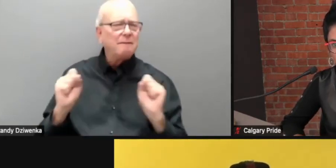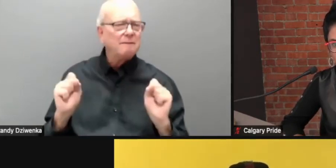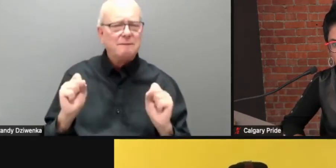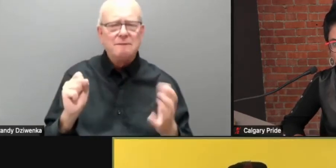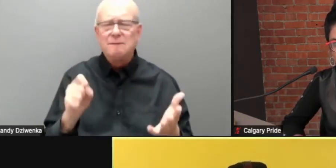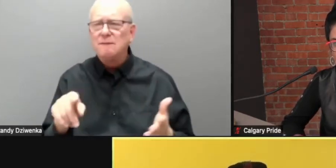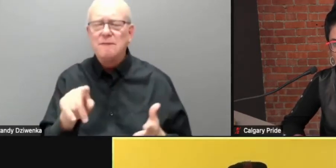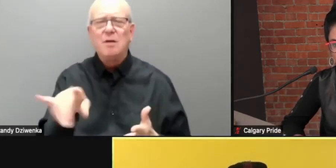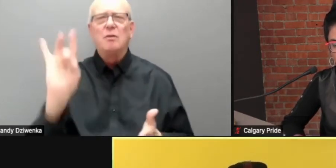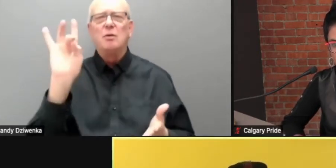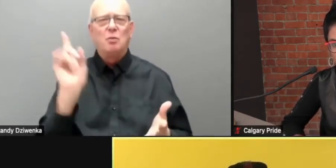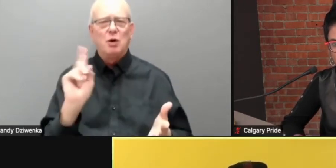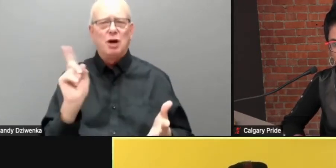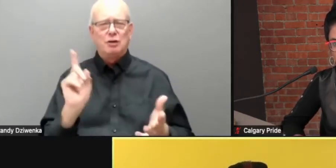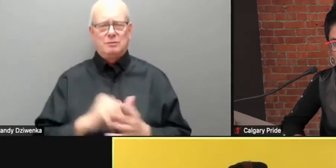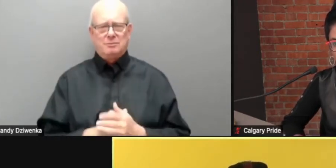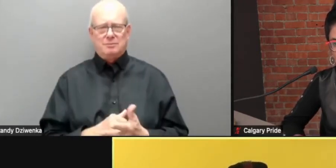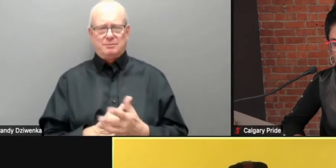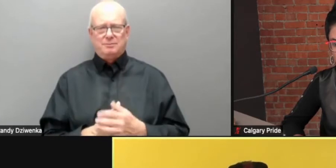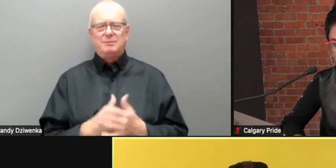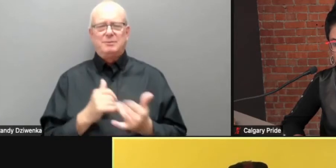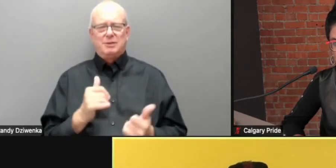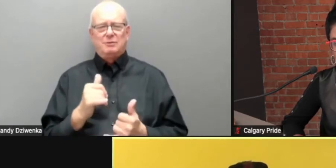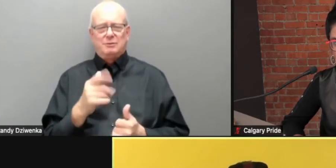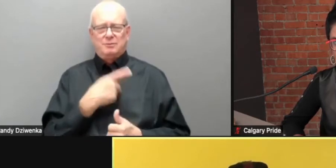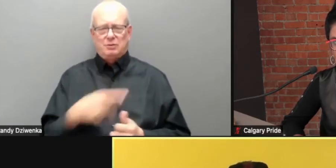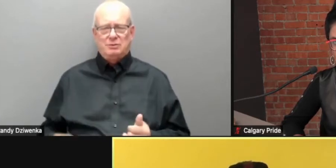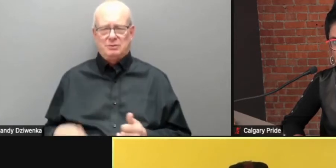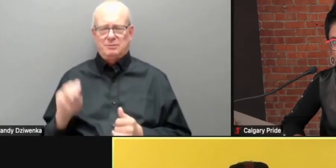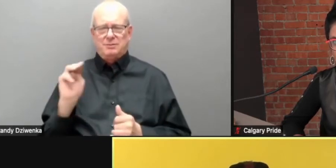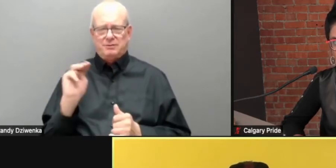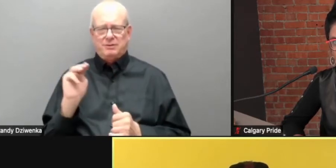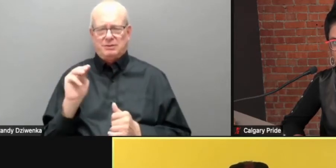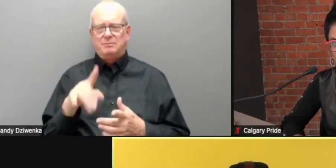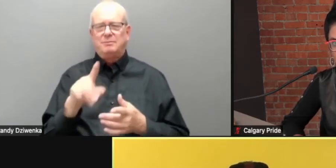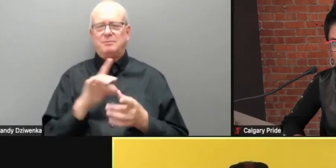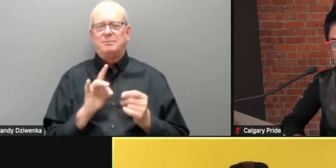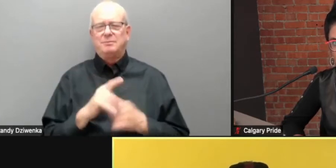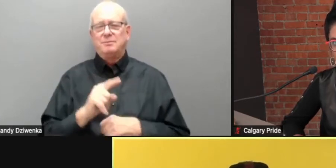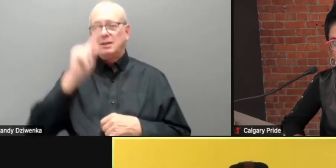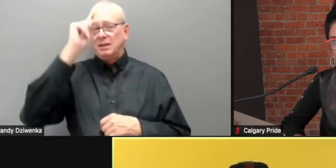See, in India, we all have,